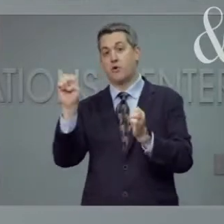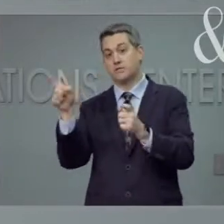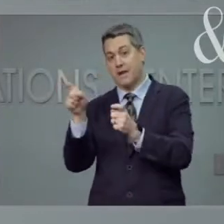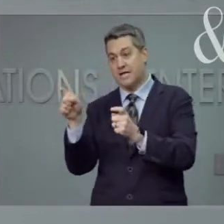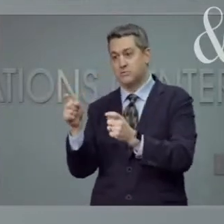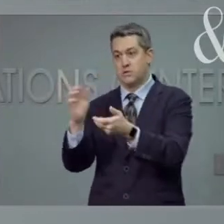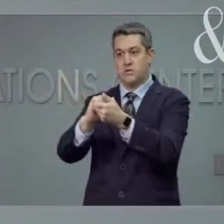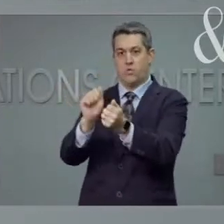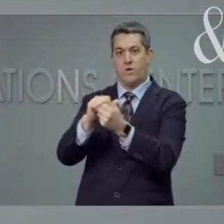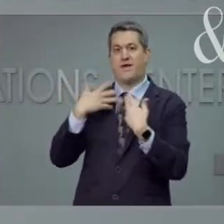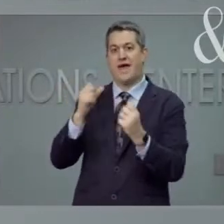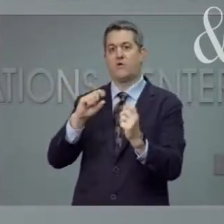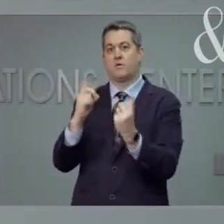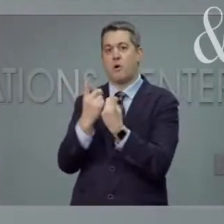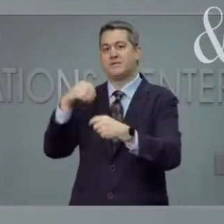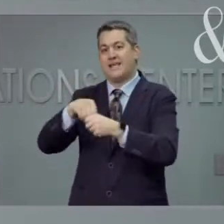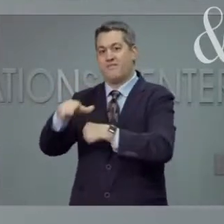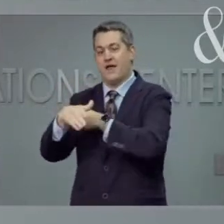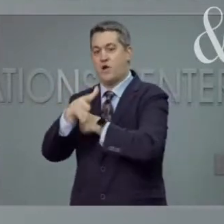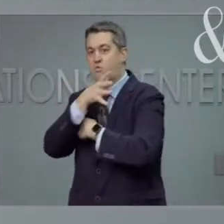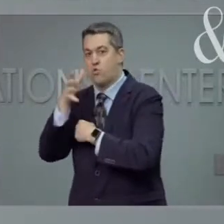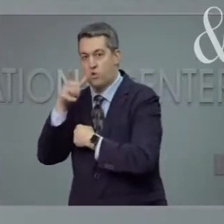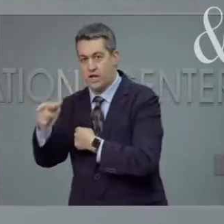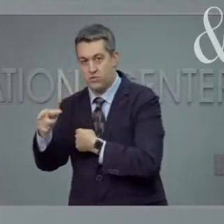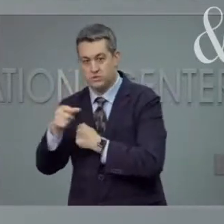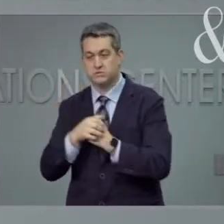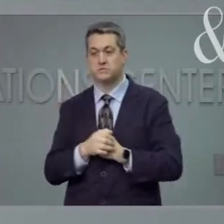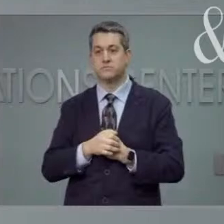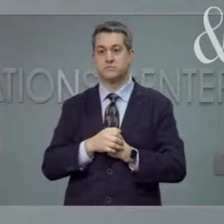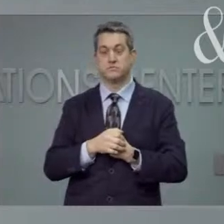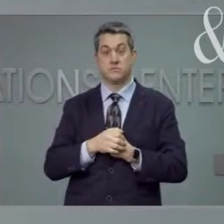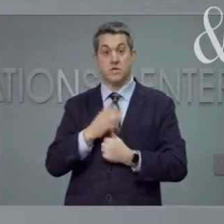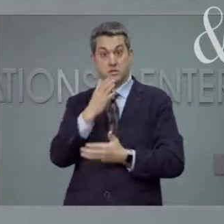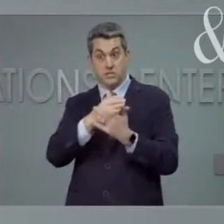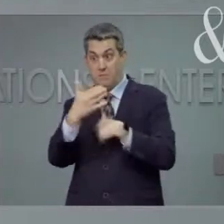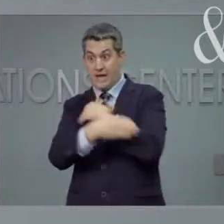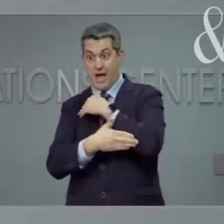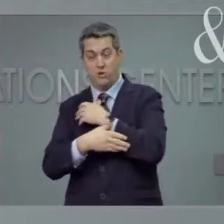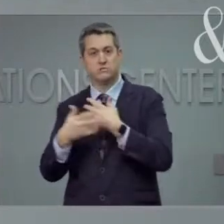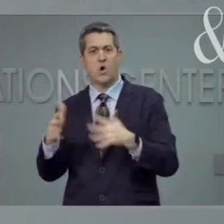their vaccine supply just like that because they are ready to do it.